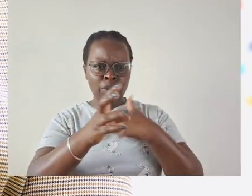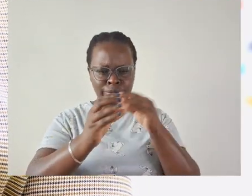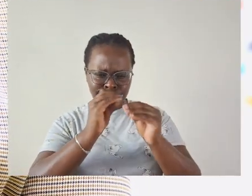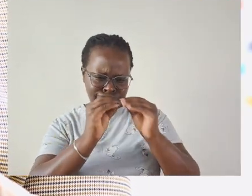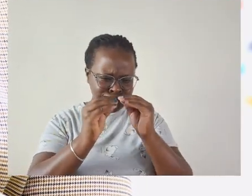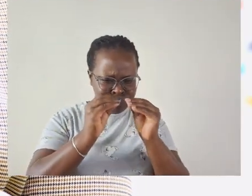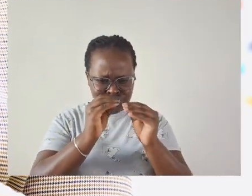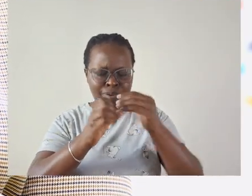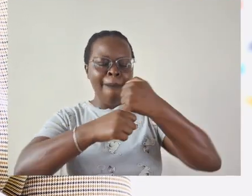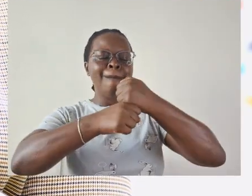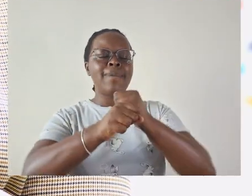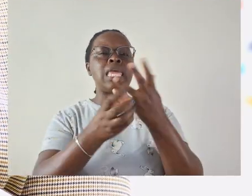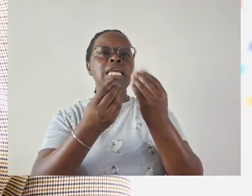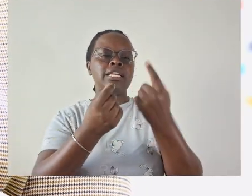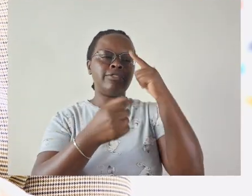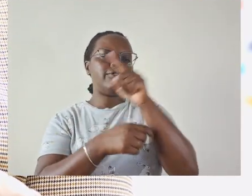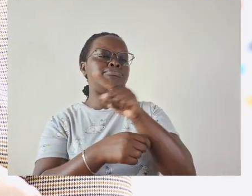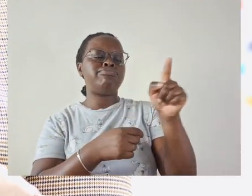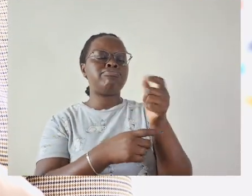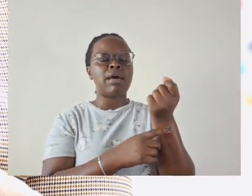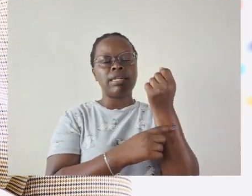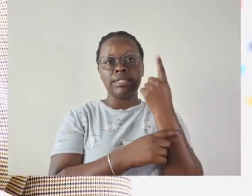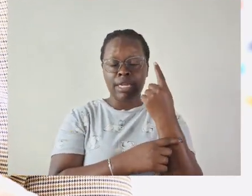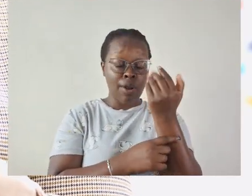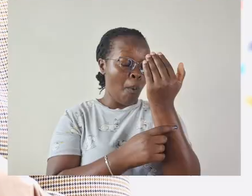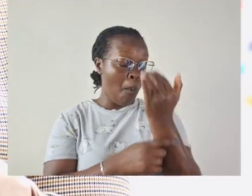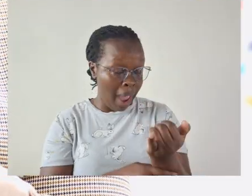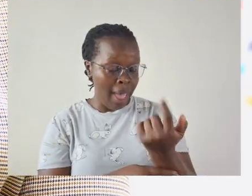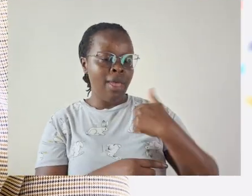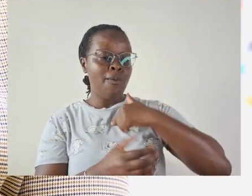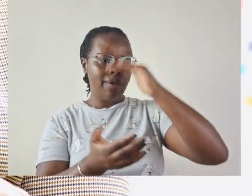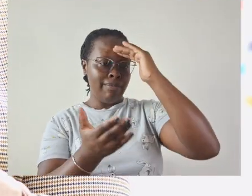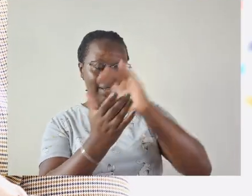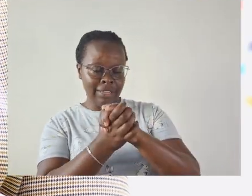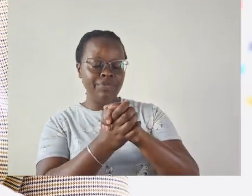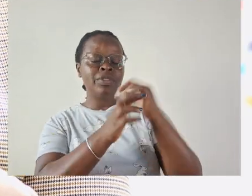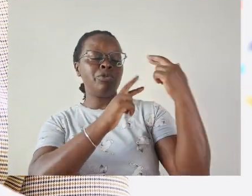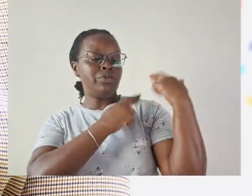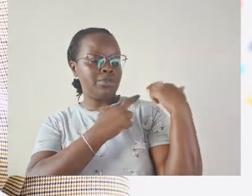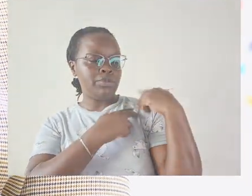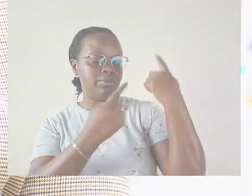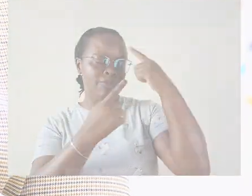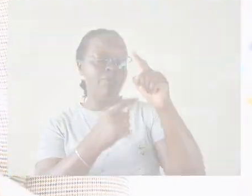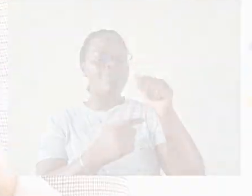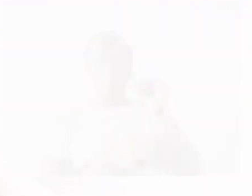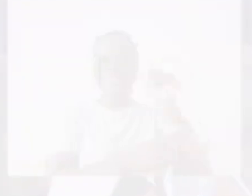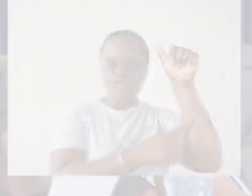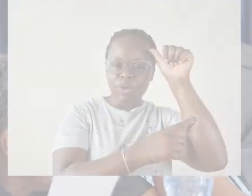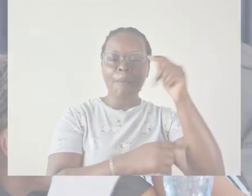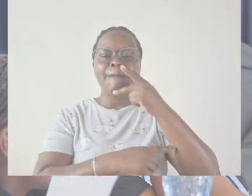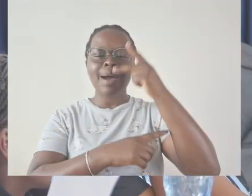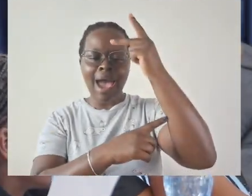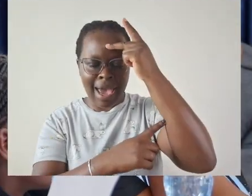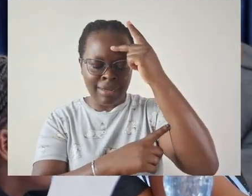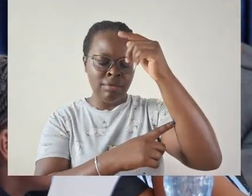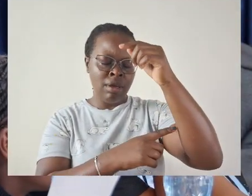then why we yielding? Because we believe the role of parents and adults and government is very important to enable children